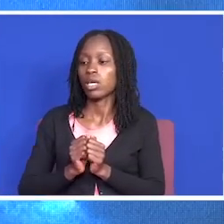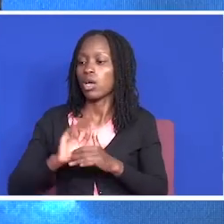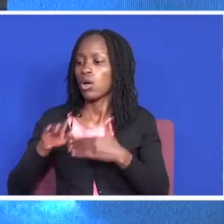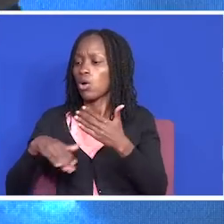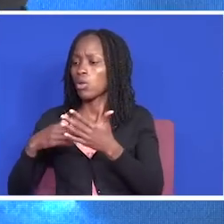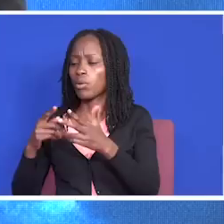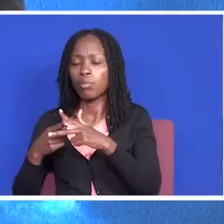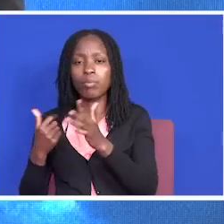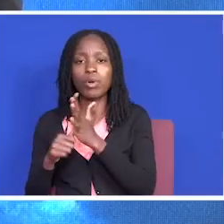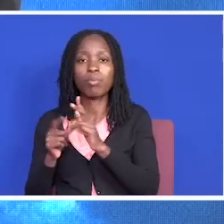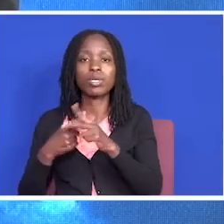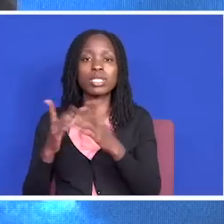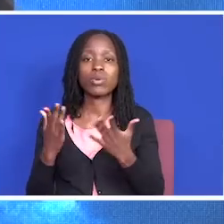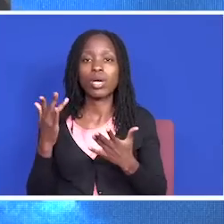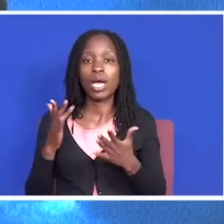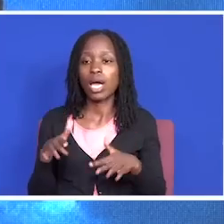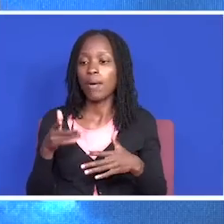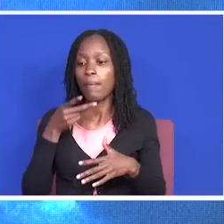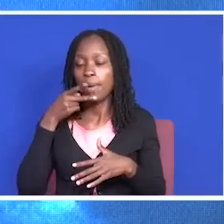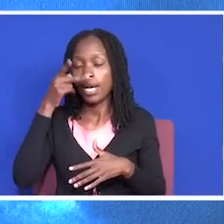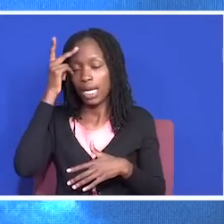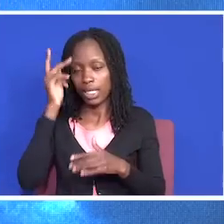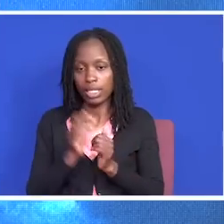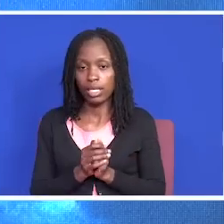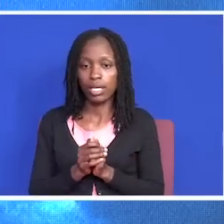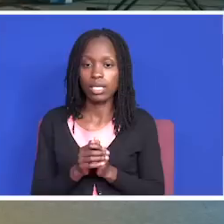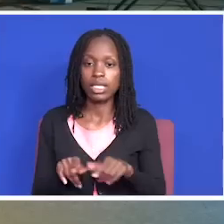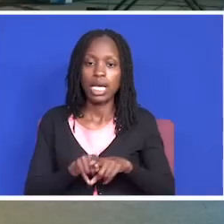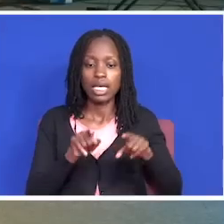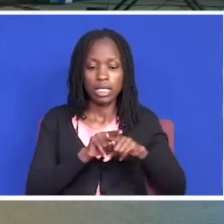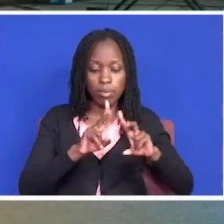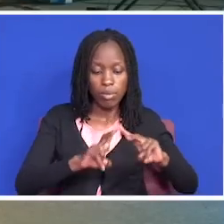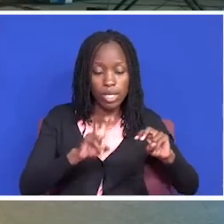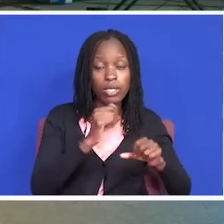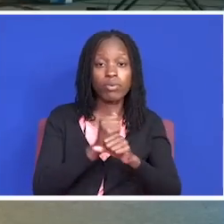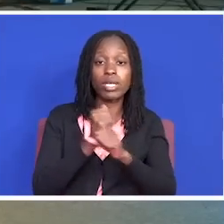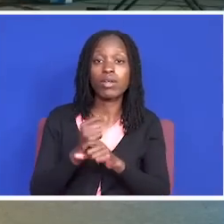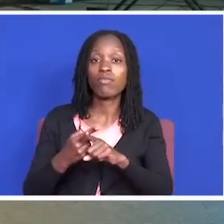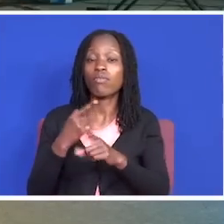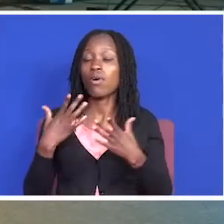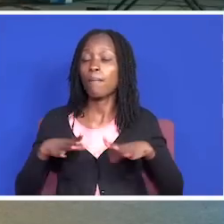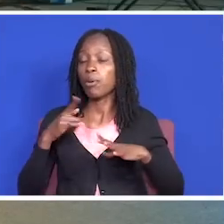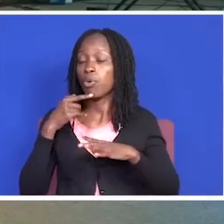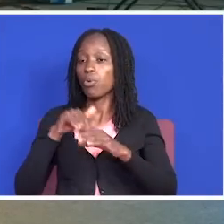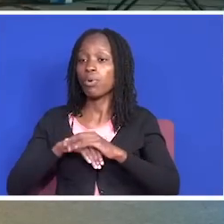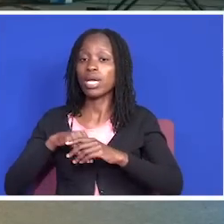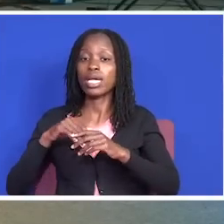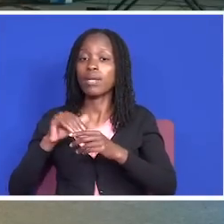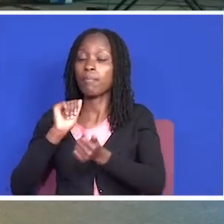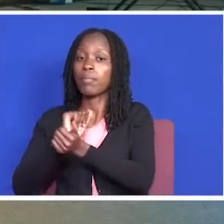parenting. In fact, studies have been done about people in prisons, and it's been clearly shown